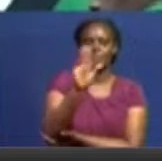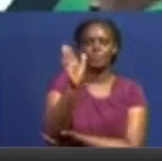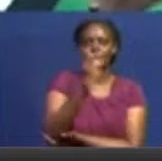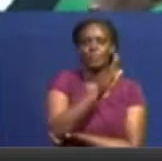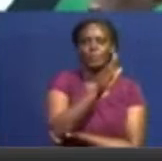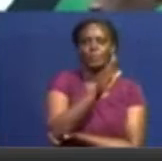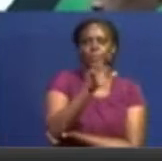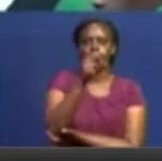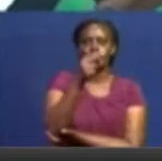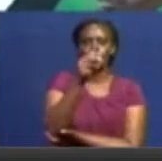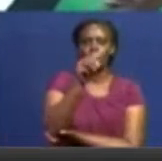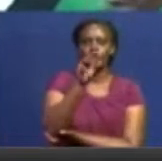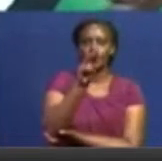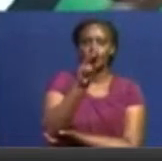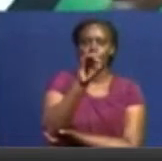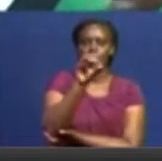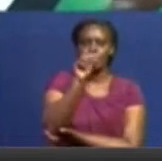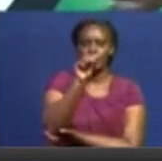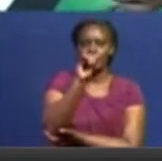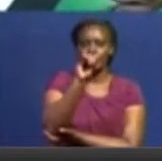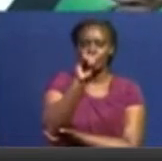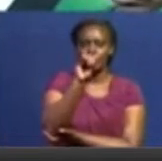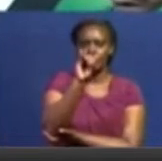Joseph Hamis Sidena.